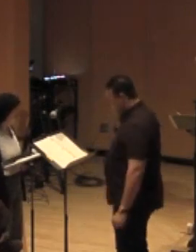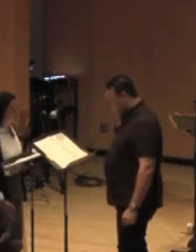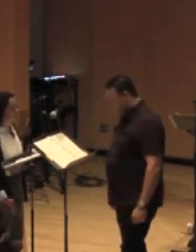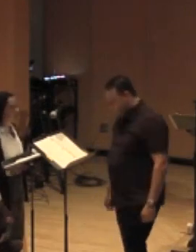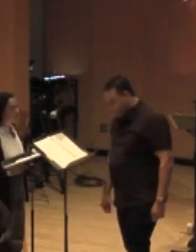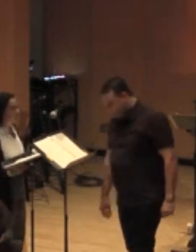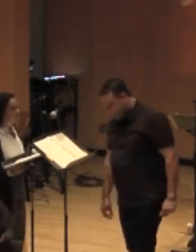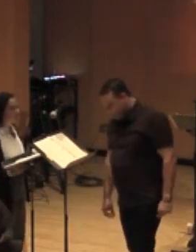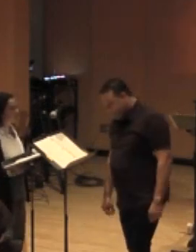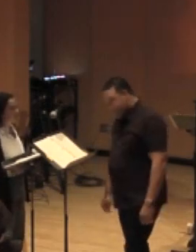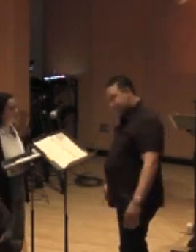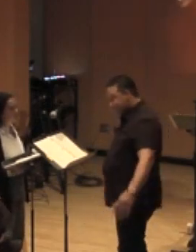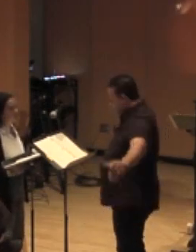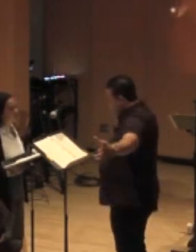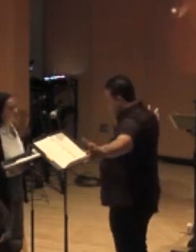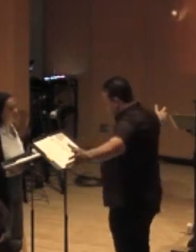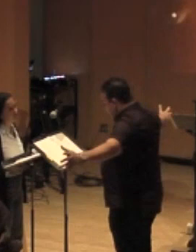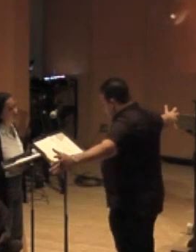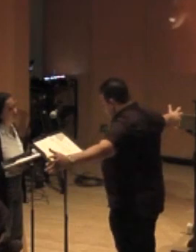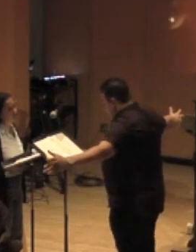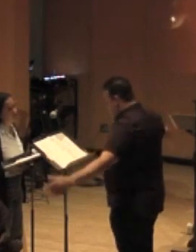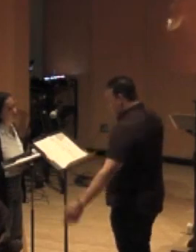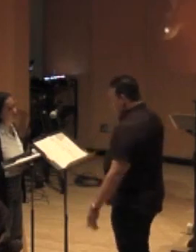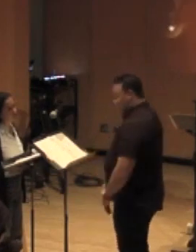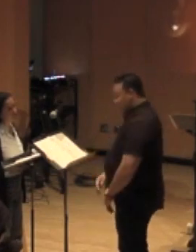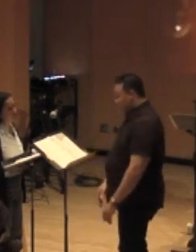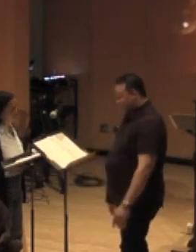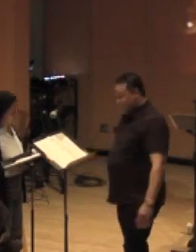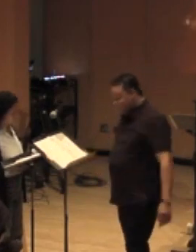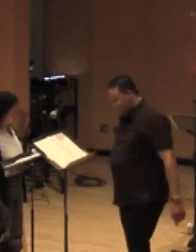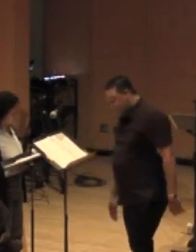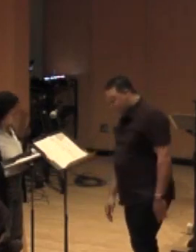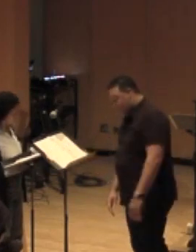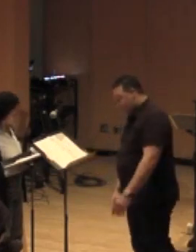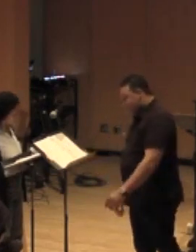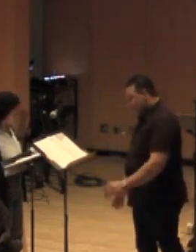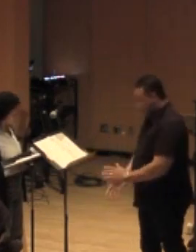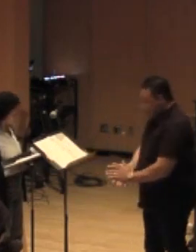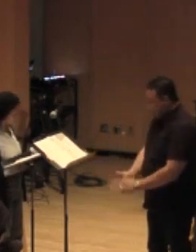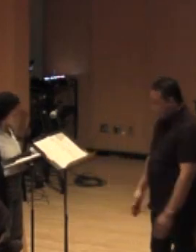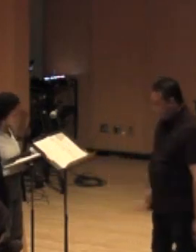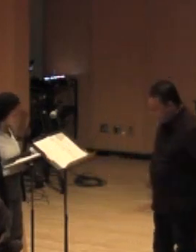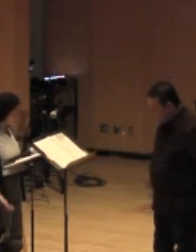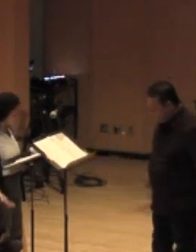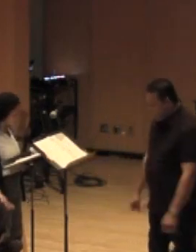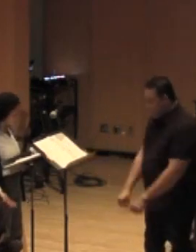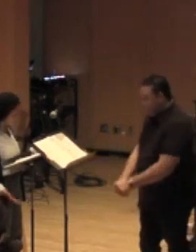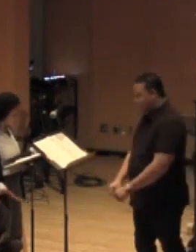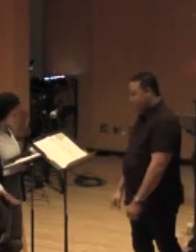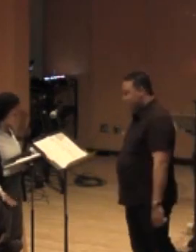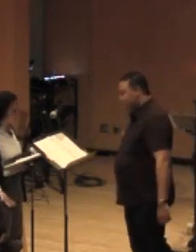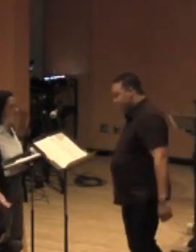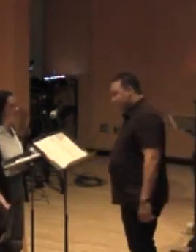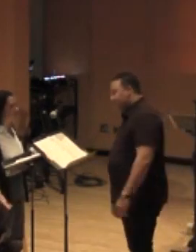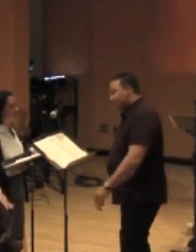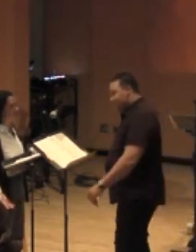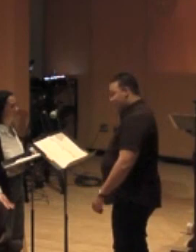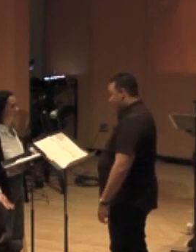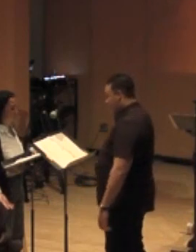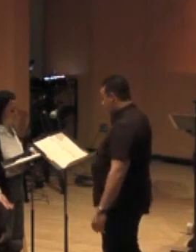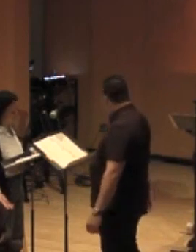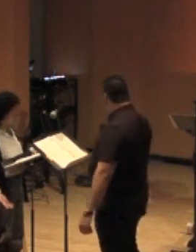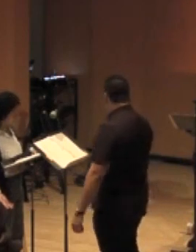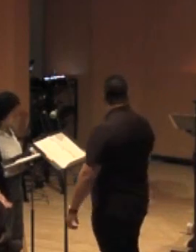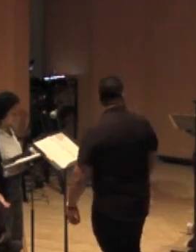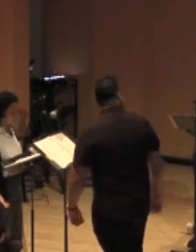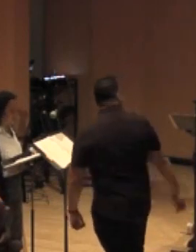about it do you like so much no I really don't know but you must know there has to be something